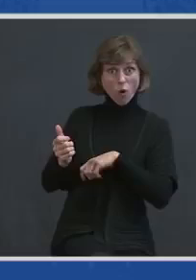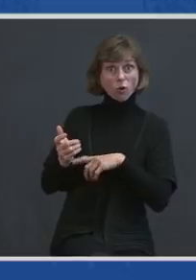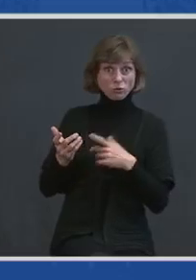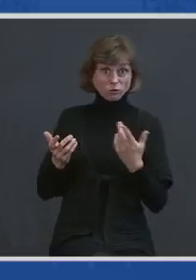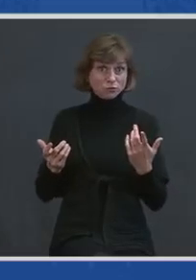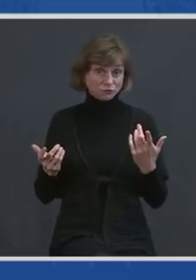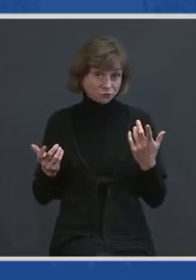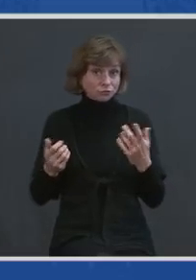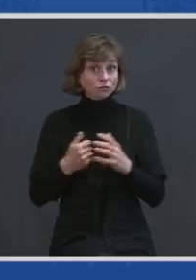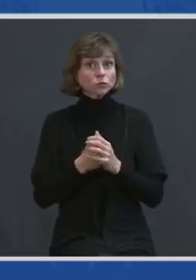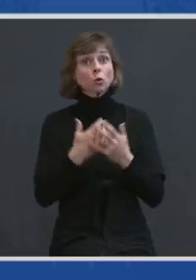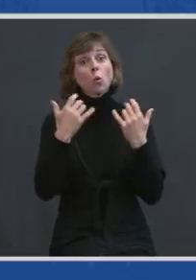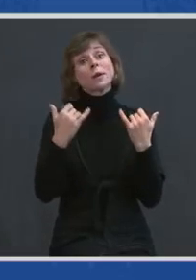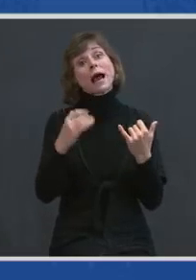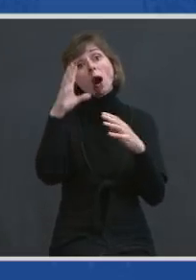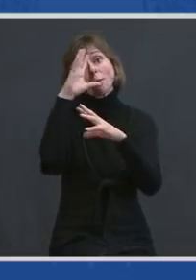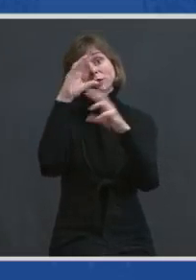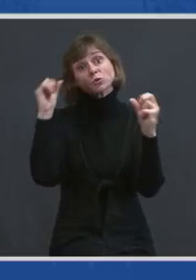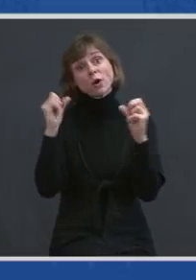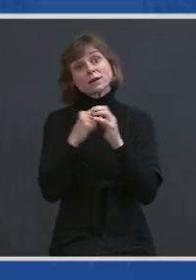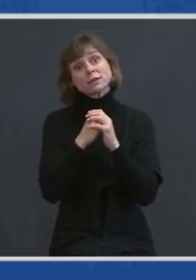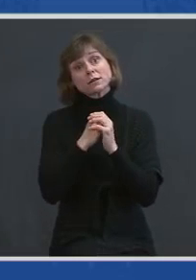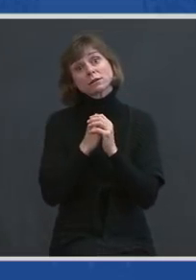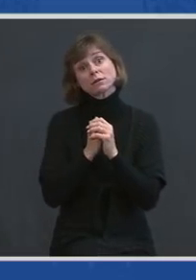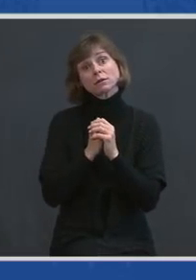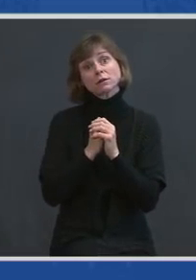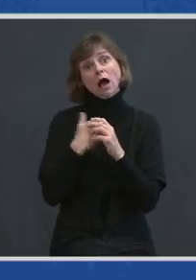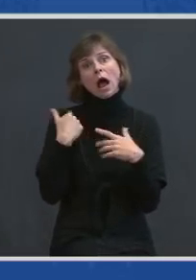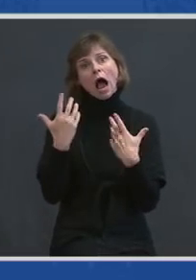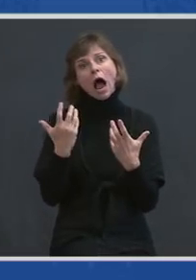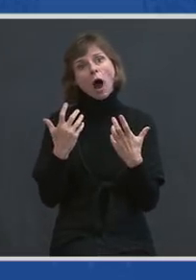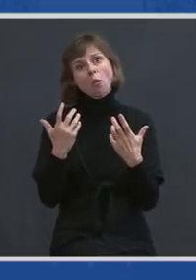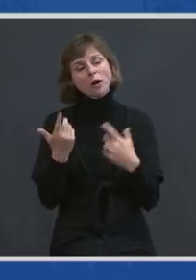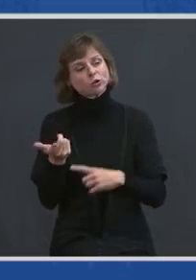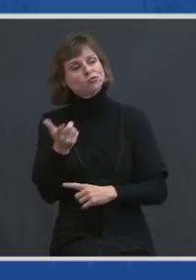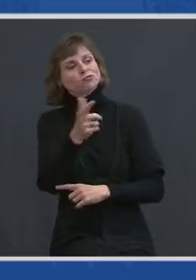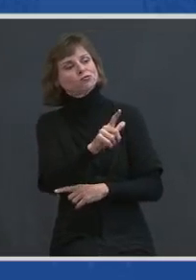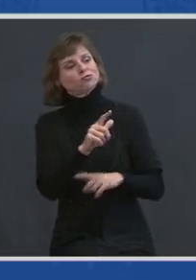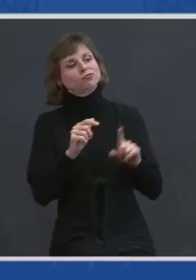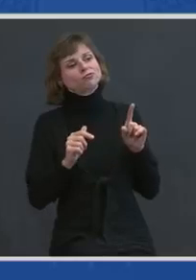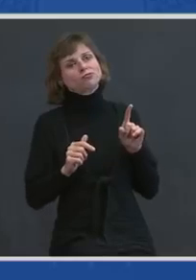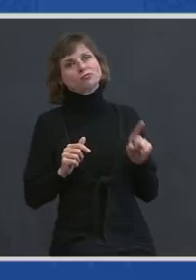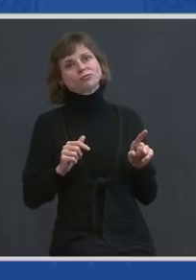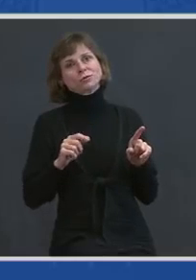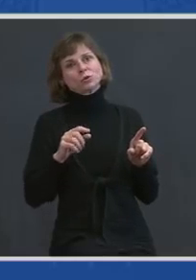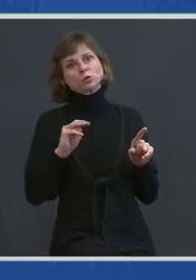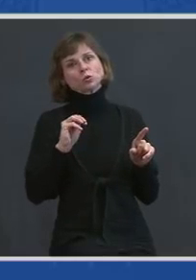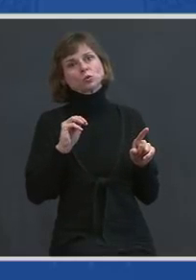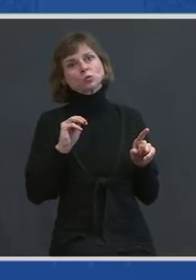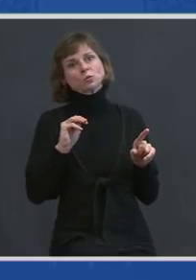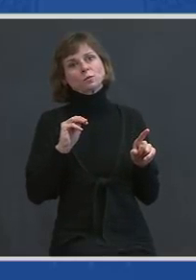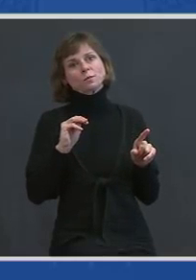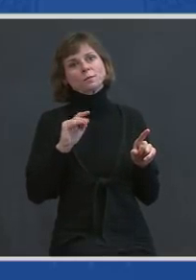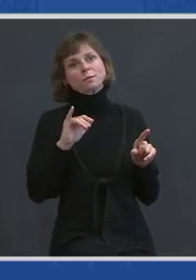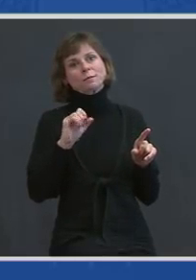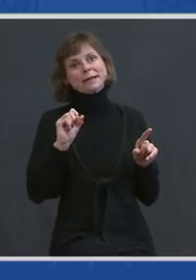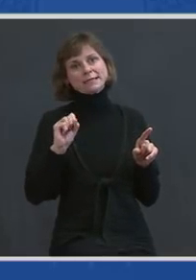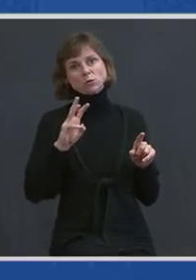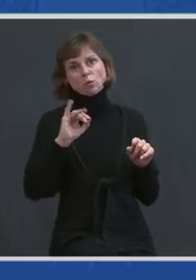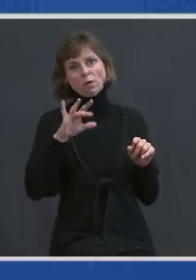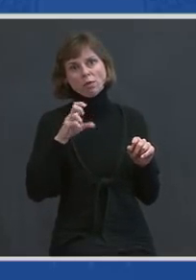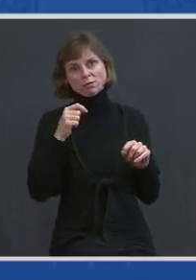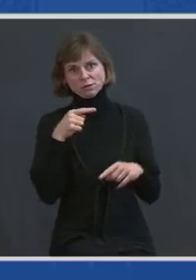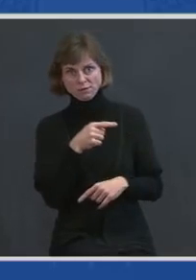that, Mr. President, I'm going to turn it back over to now. Well, I'll turn it over to Ms. Williams so that she